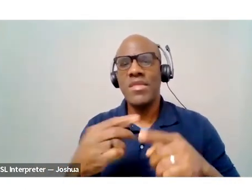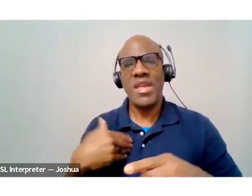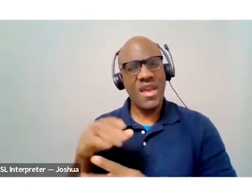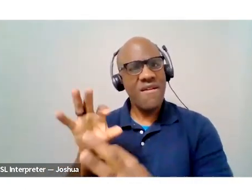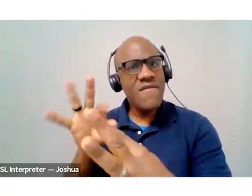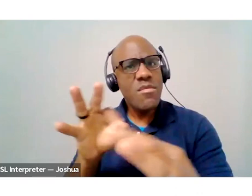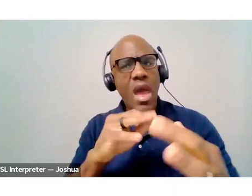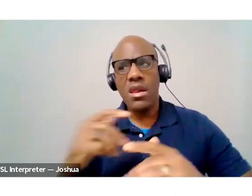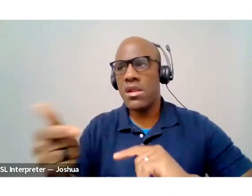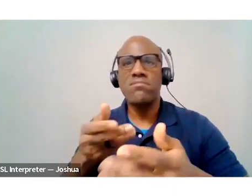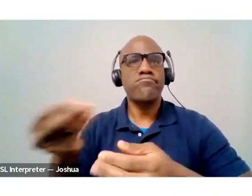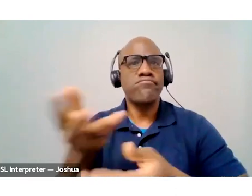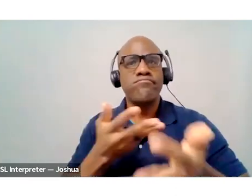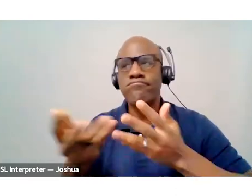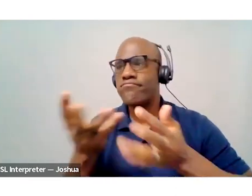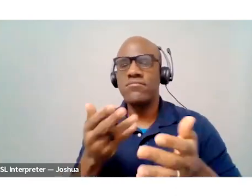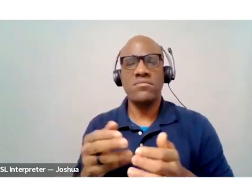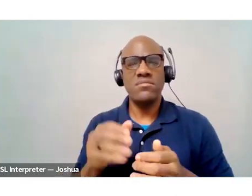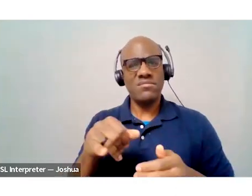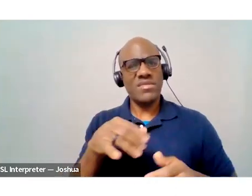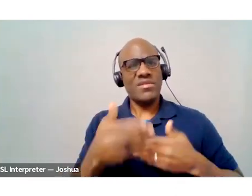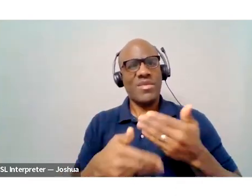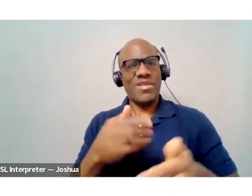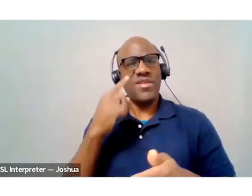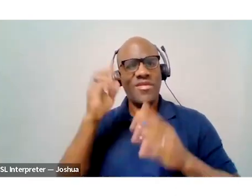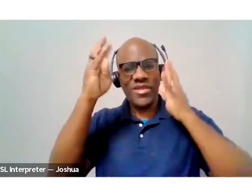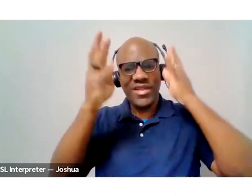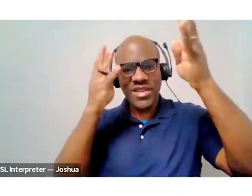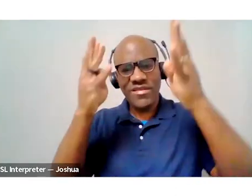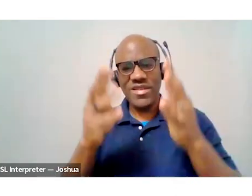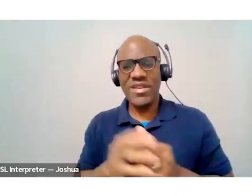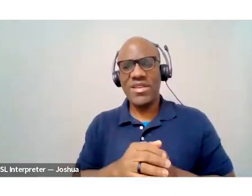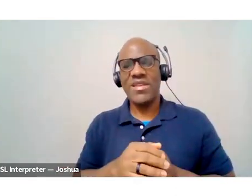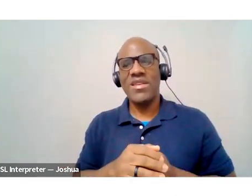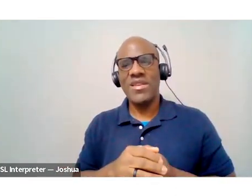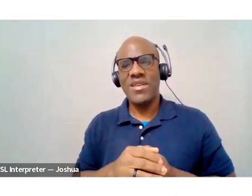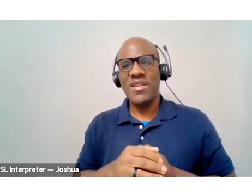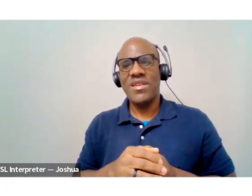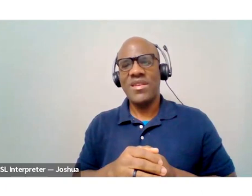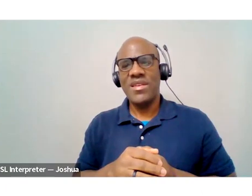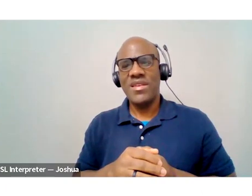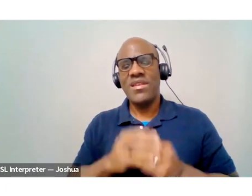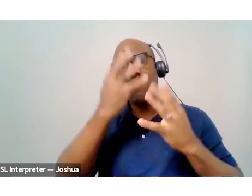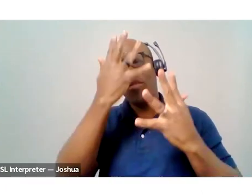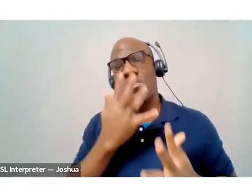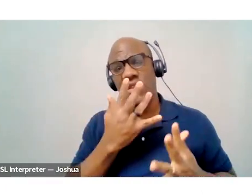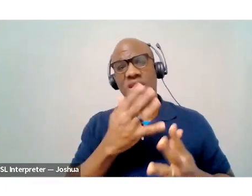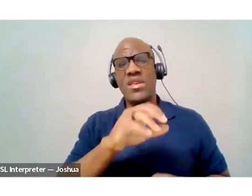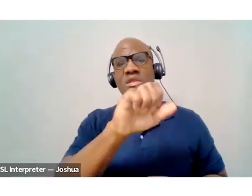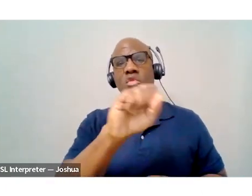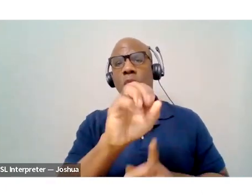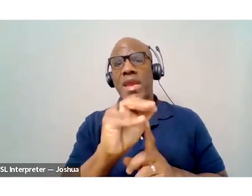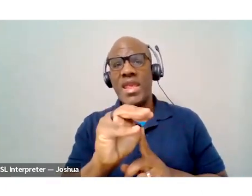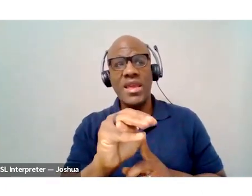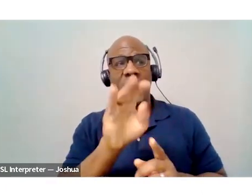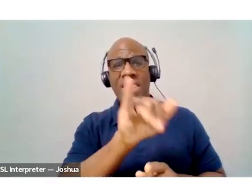of creativity. Now, unfortunately, we do have a very uncharitable social media audience space that can't